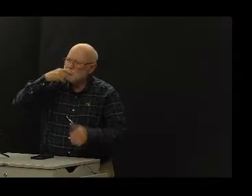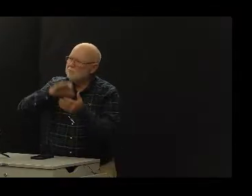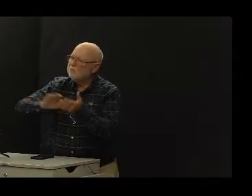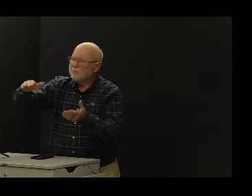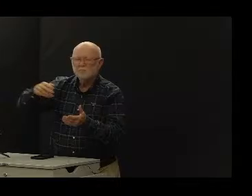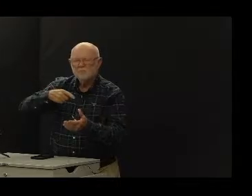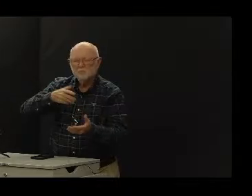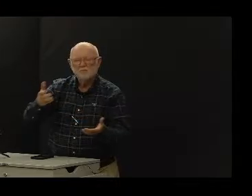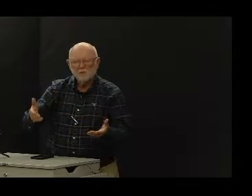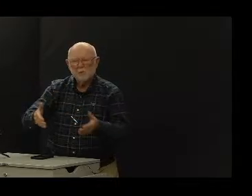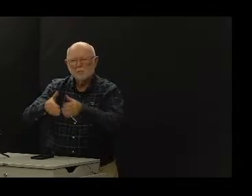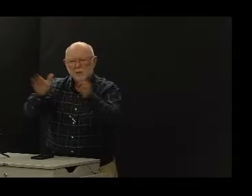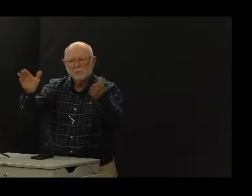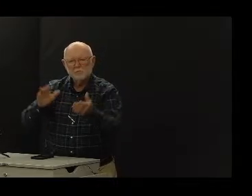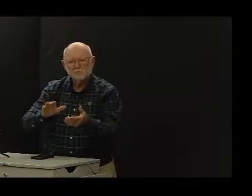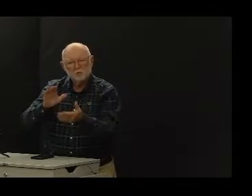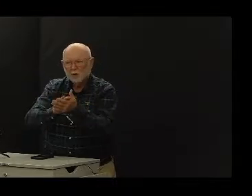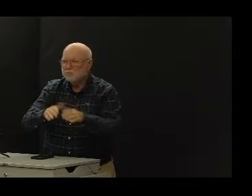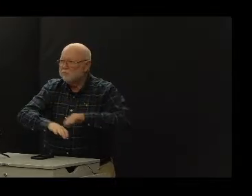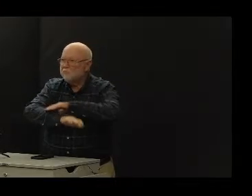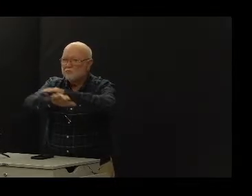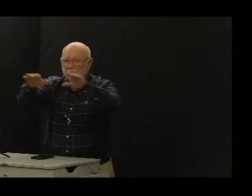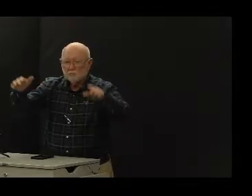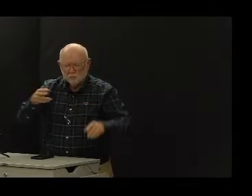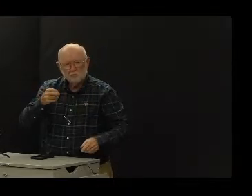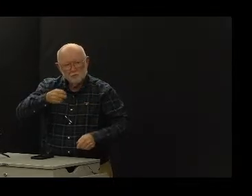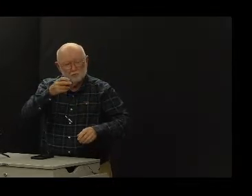become a Division III ref,